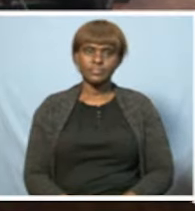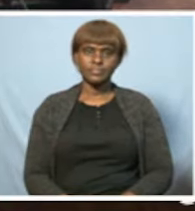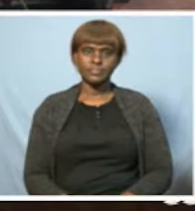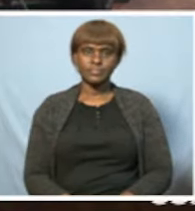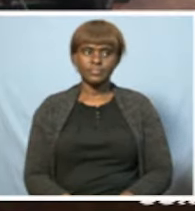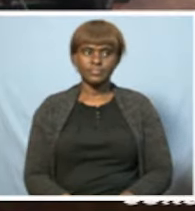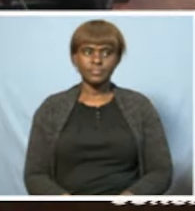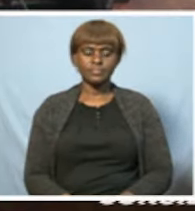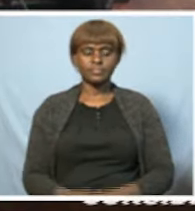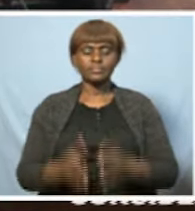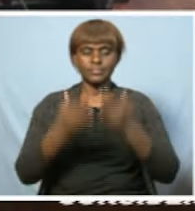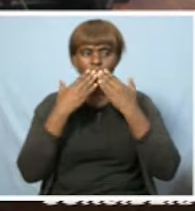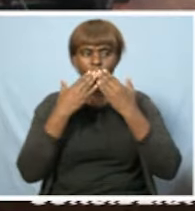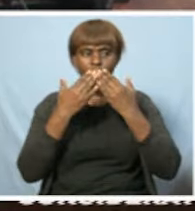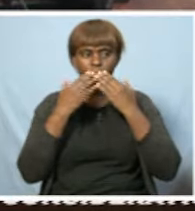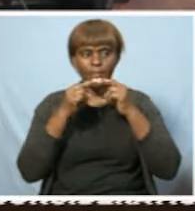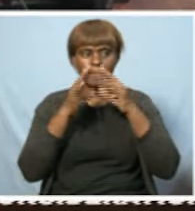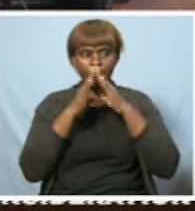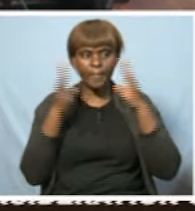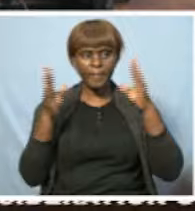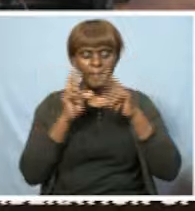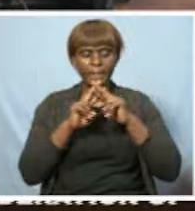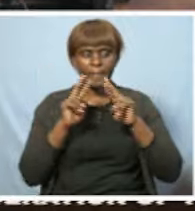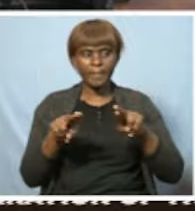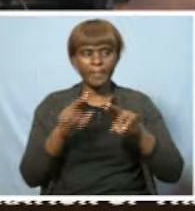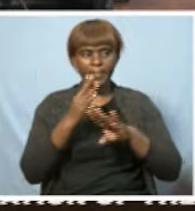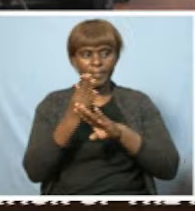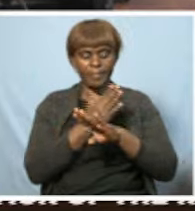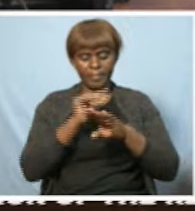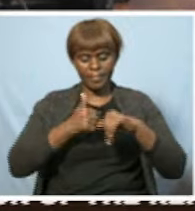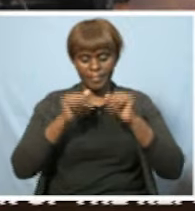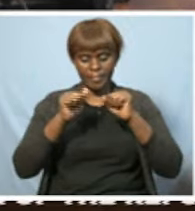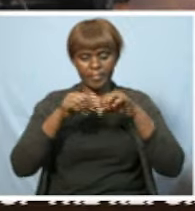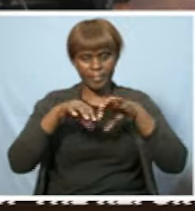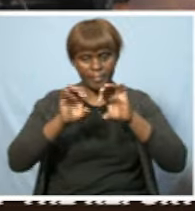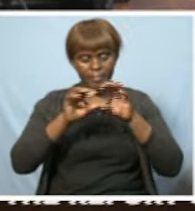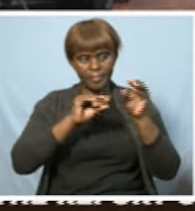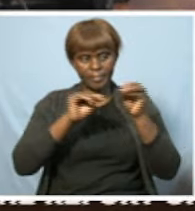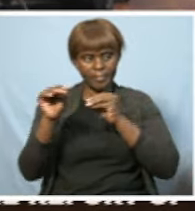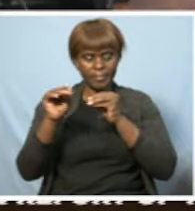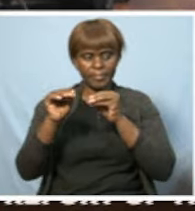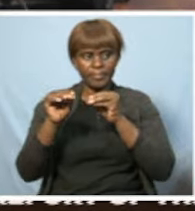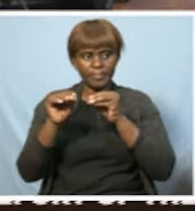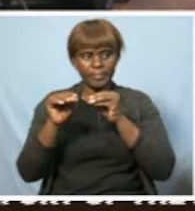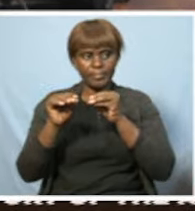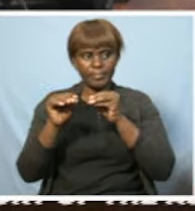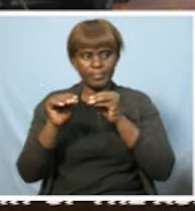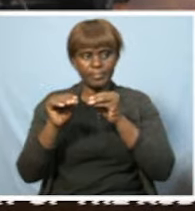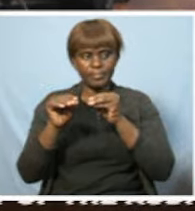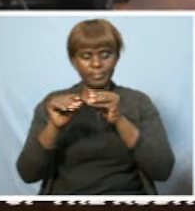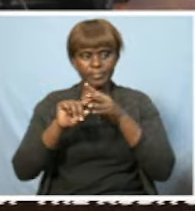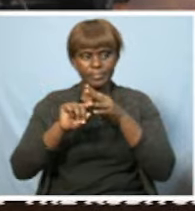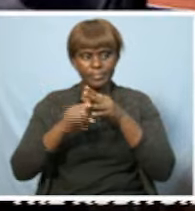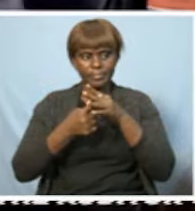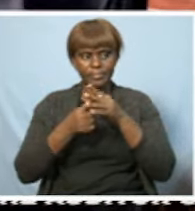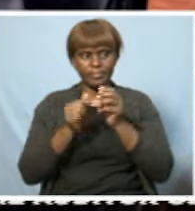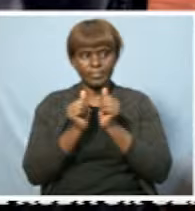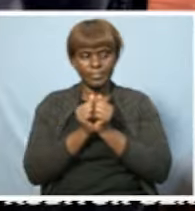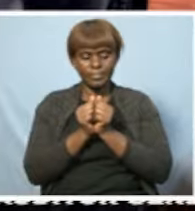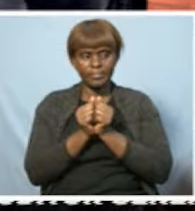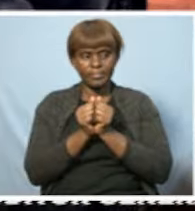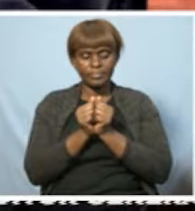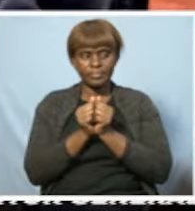Yes, Thank you very much, Chair. Chair, maybe before we go any further, let's start with